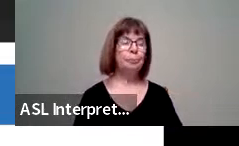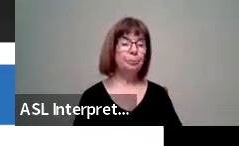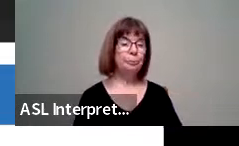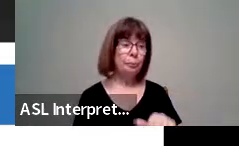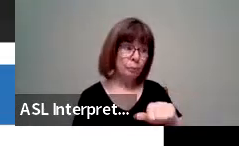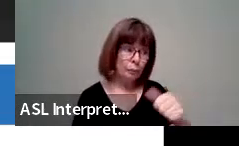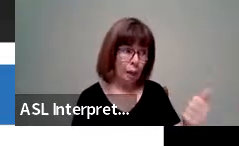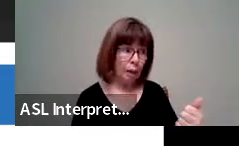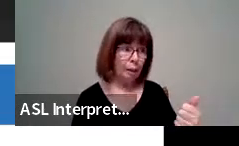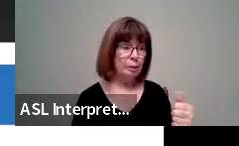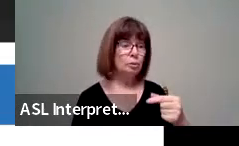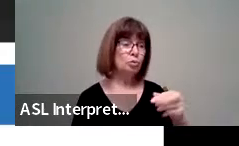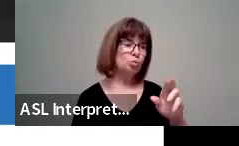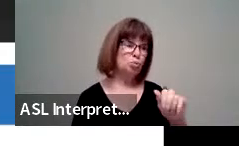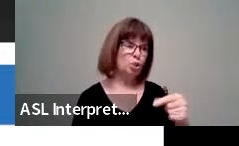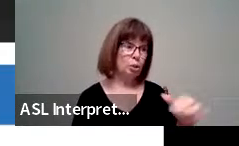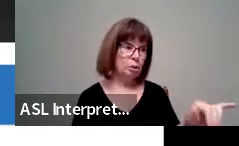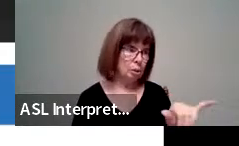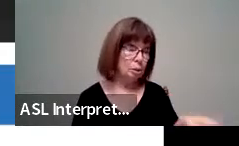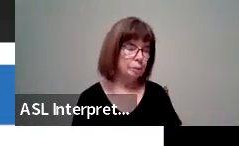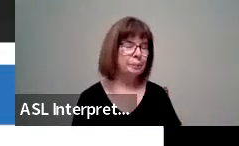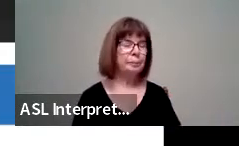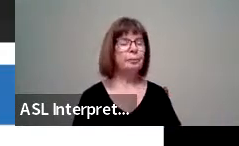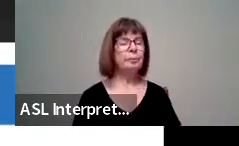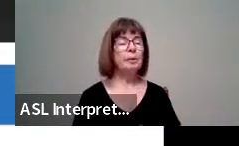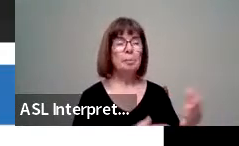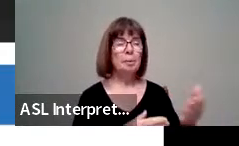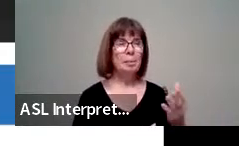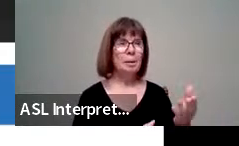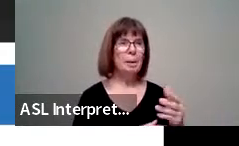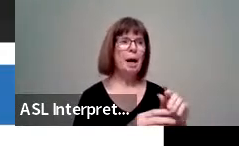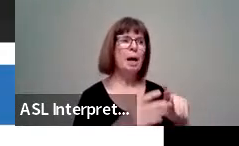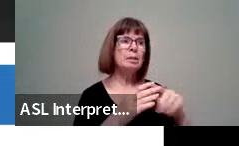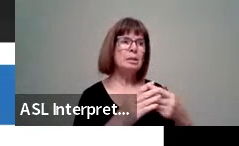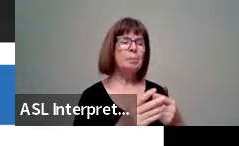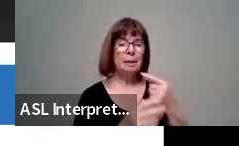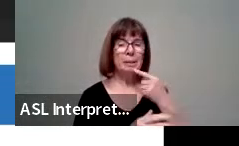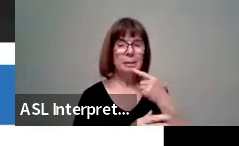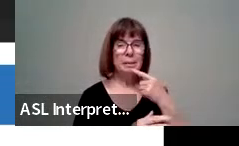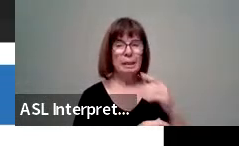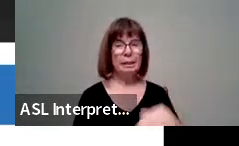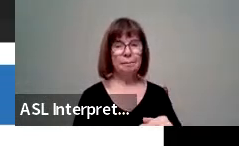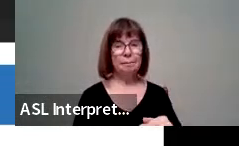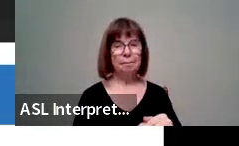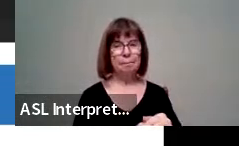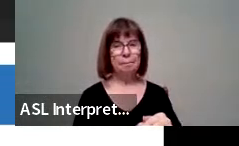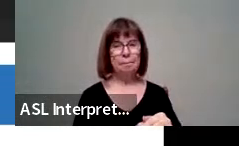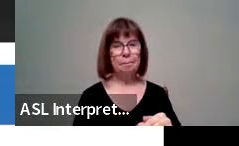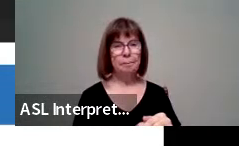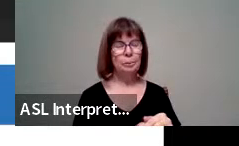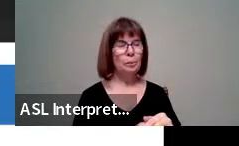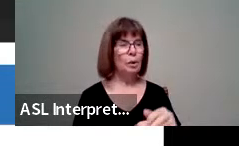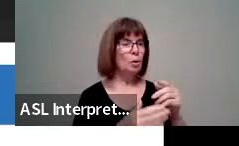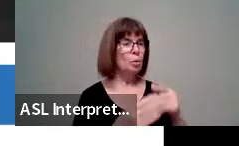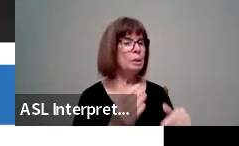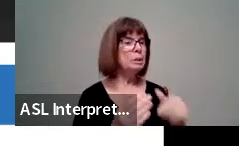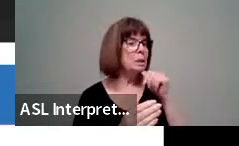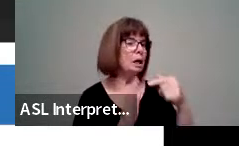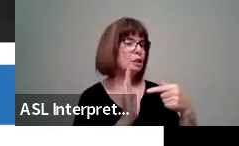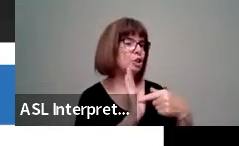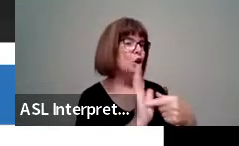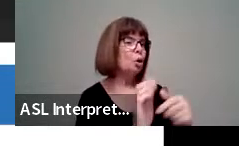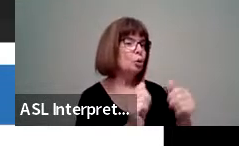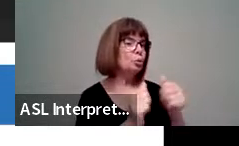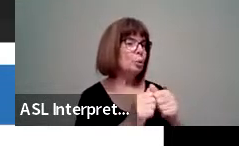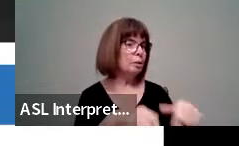others, George may also want to jump in, but I'll start by saying, so what is not reflected in the